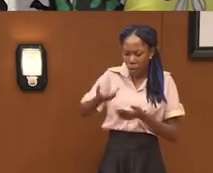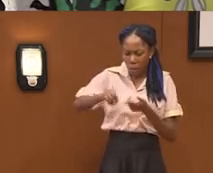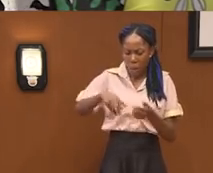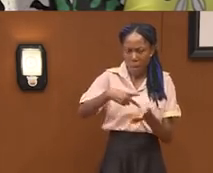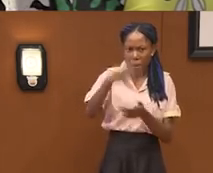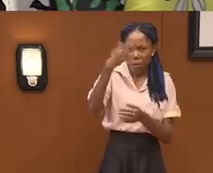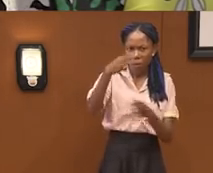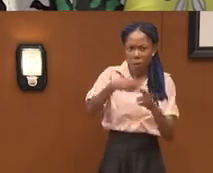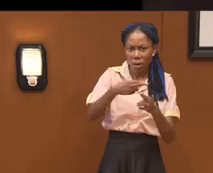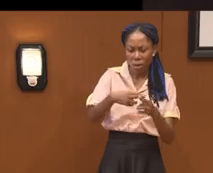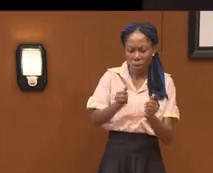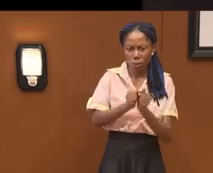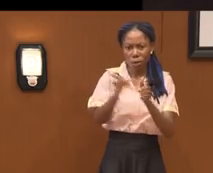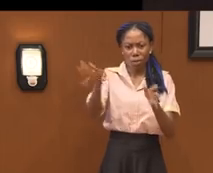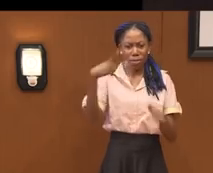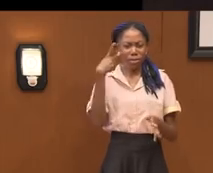for, whose fault is that?